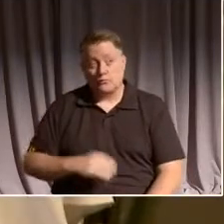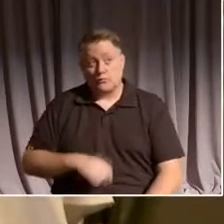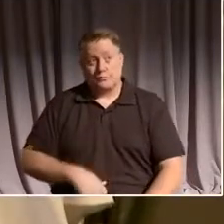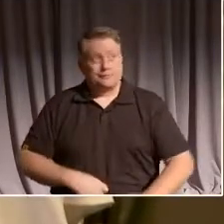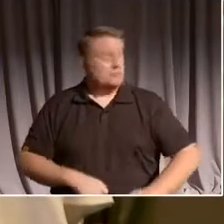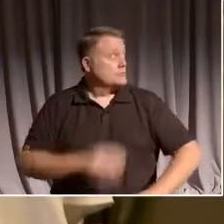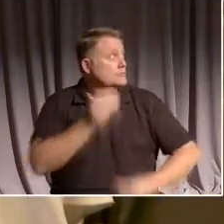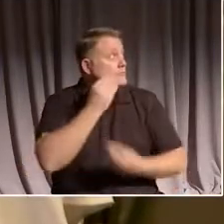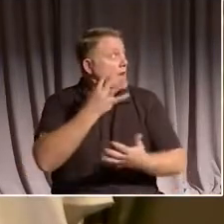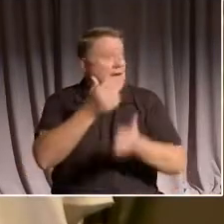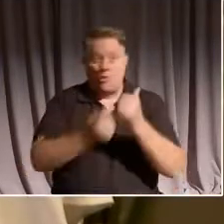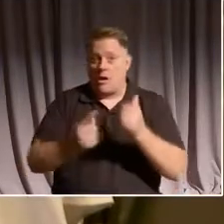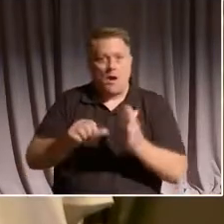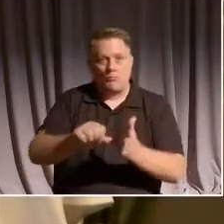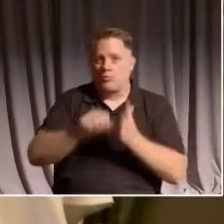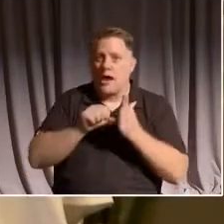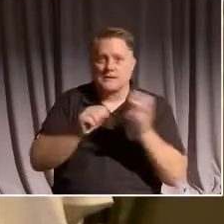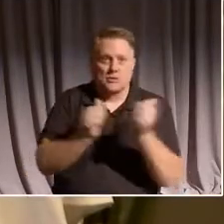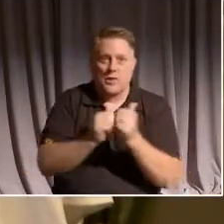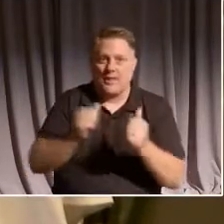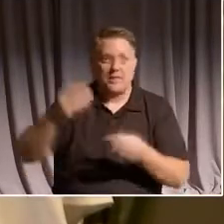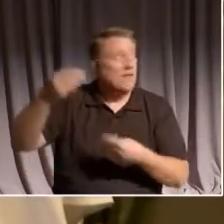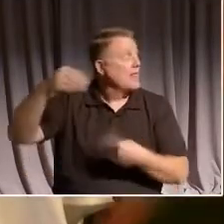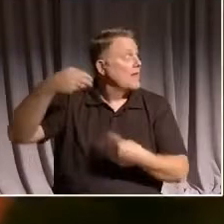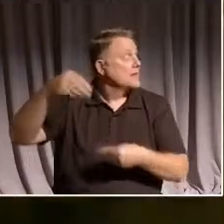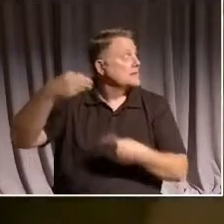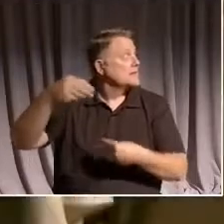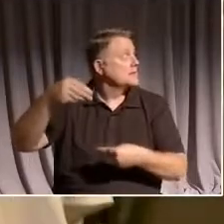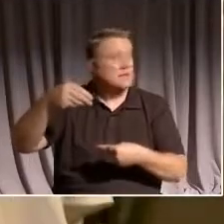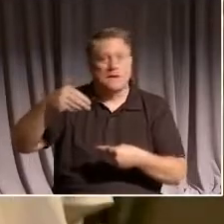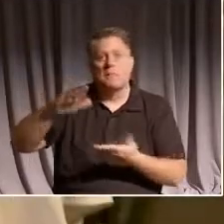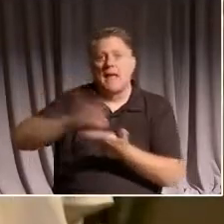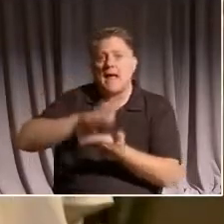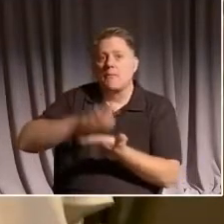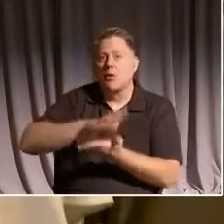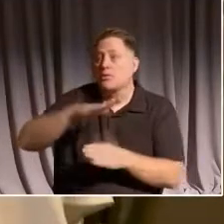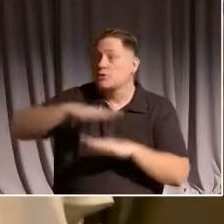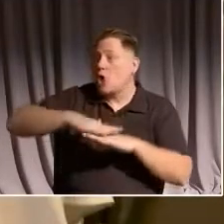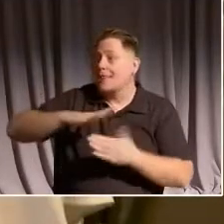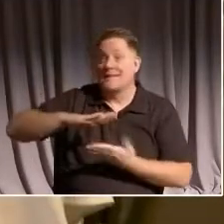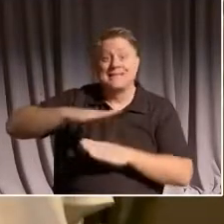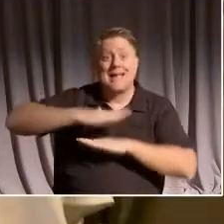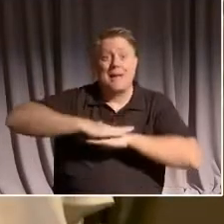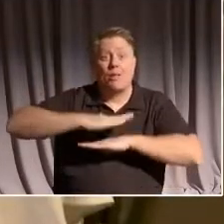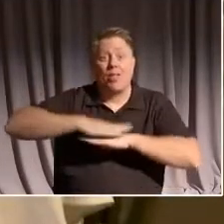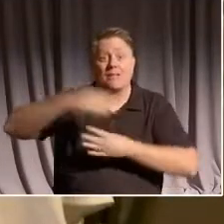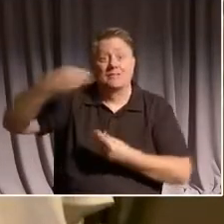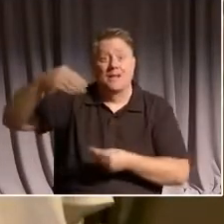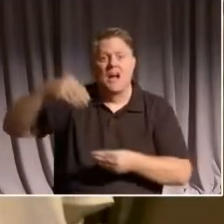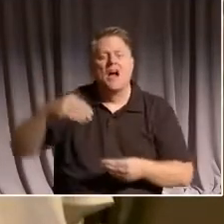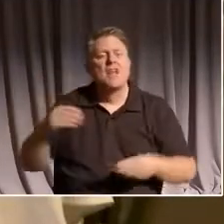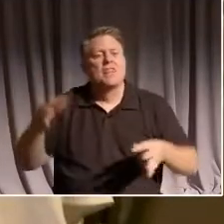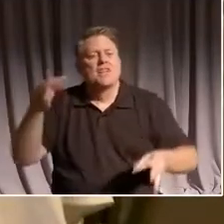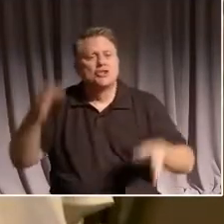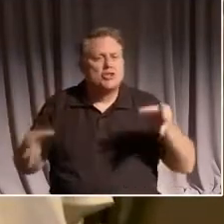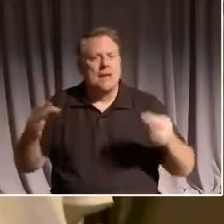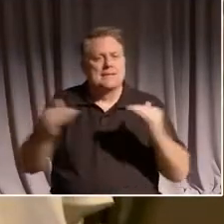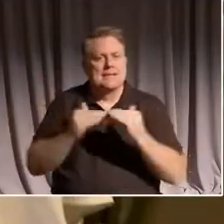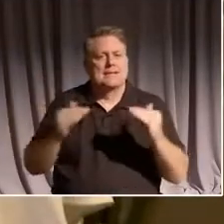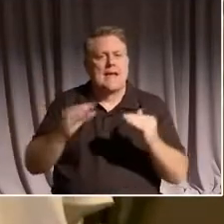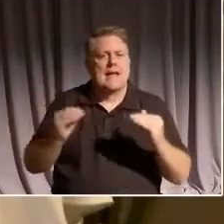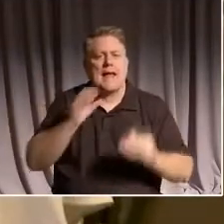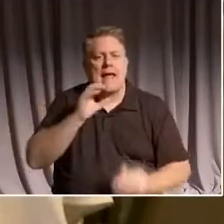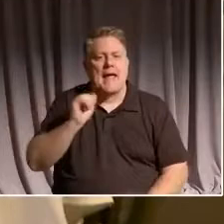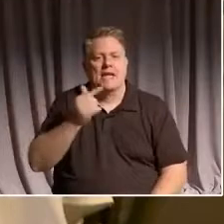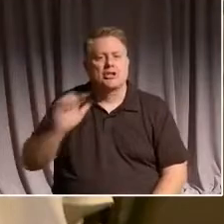and everybody how impressed I was by this sheet that was on our table that Justice and Aging put